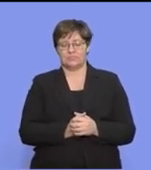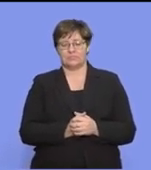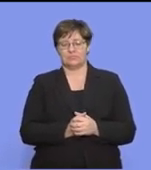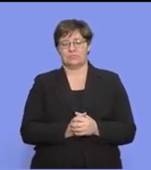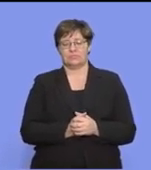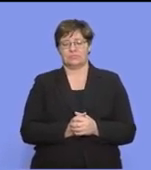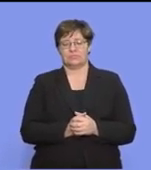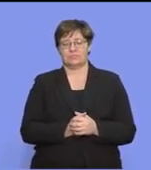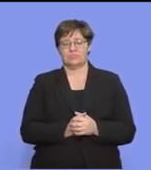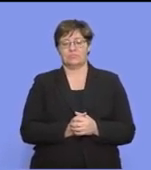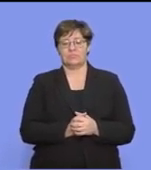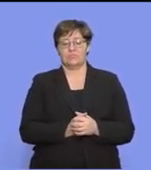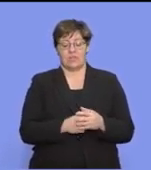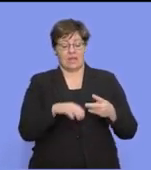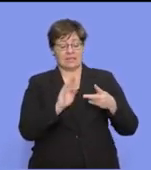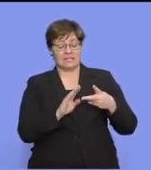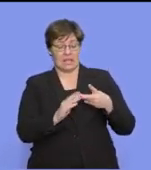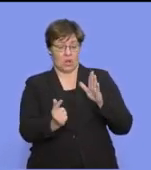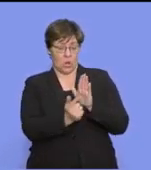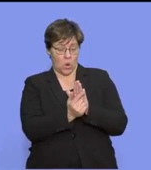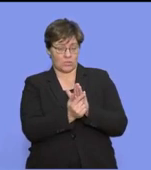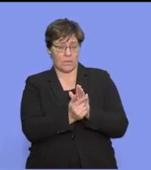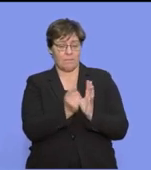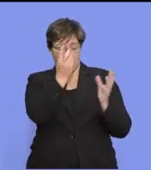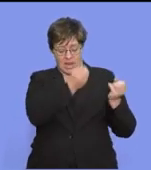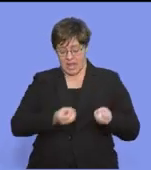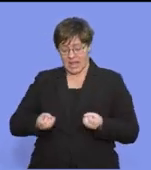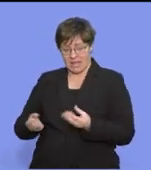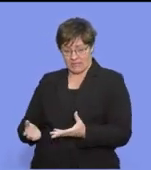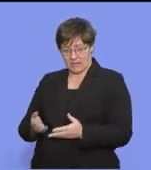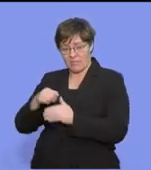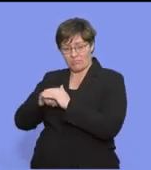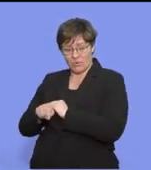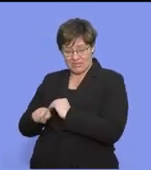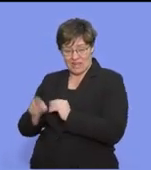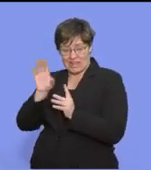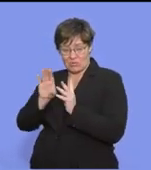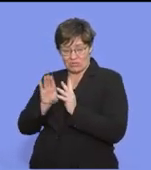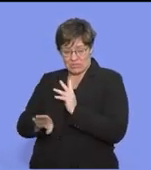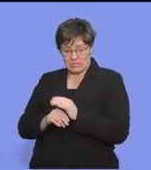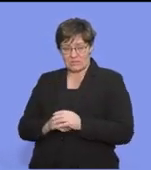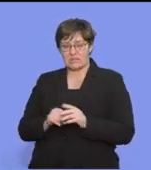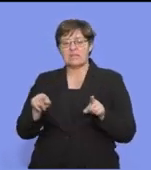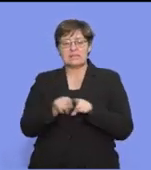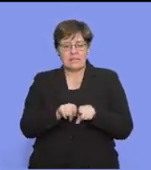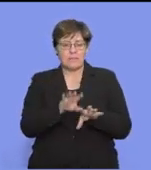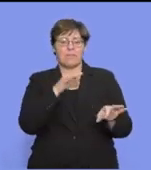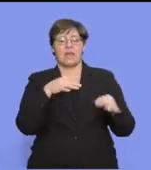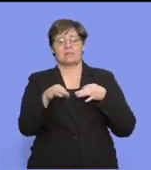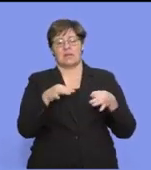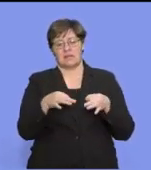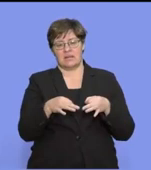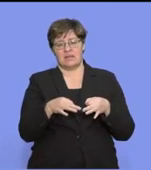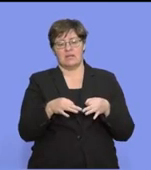All right, now Lamarck's second law, the law of inheritance of acquired characteristic. So he also